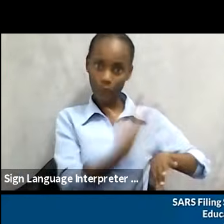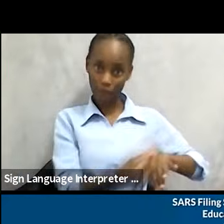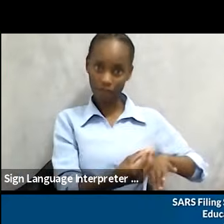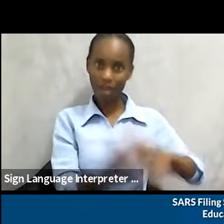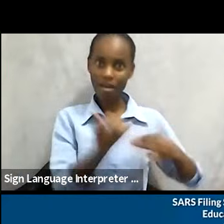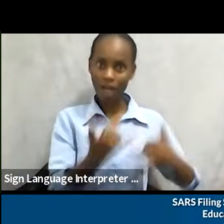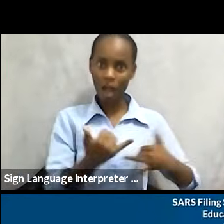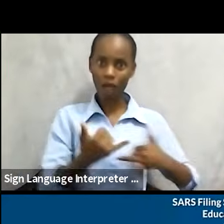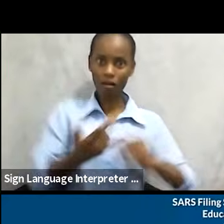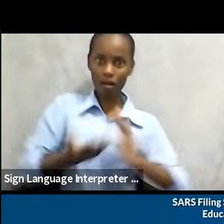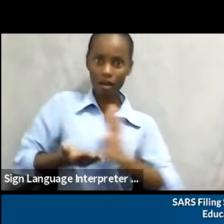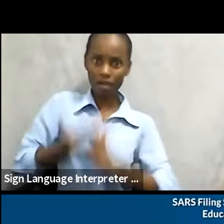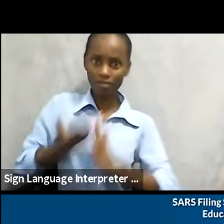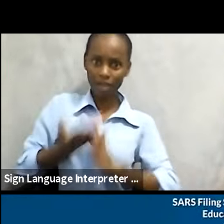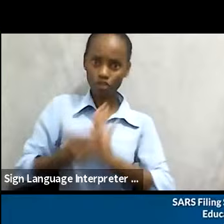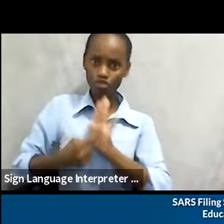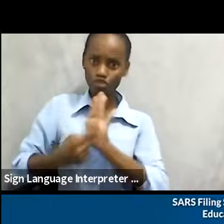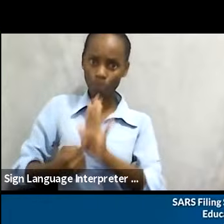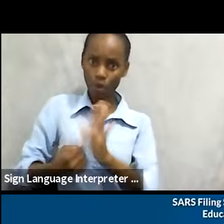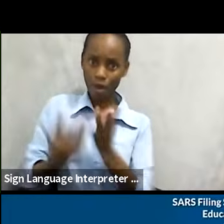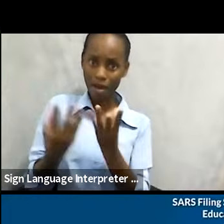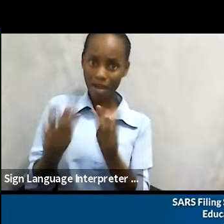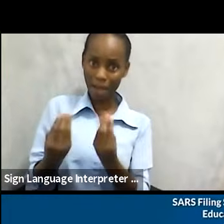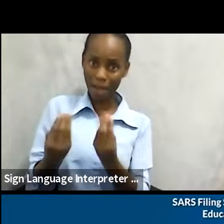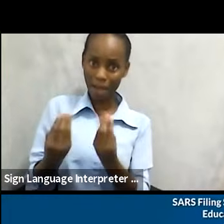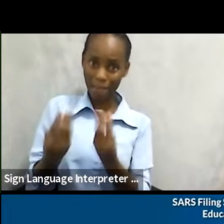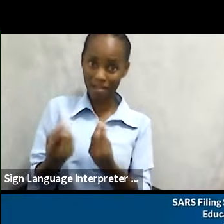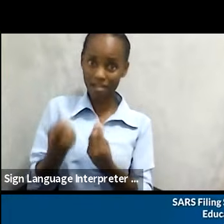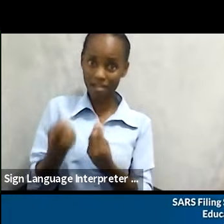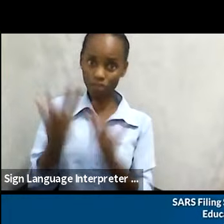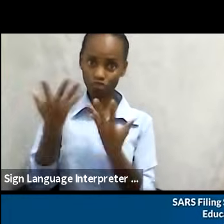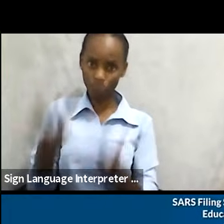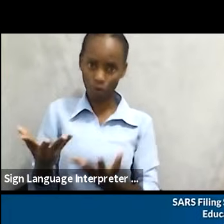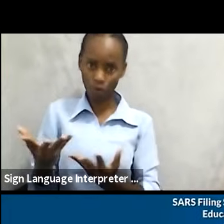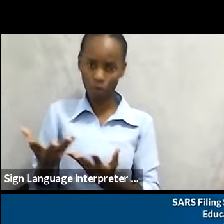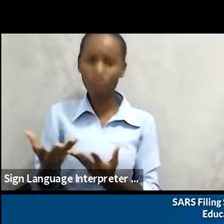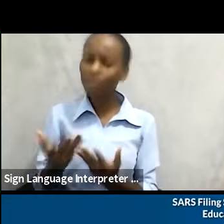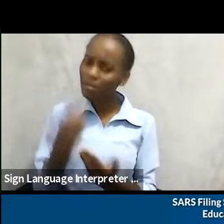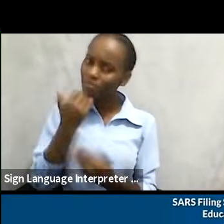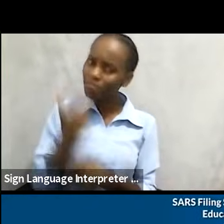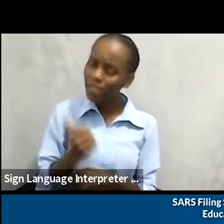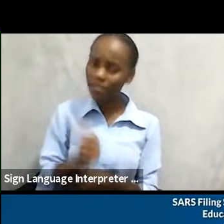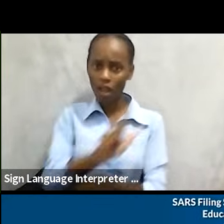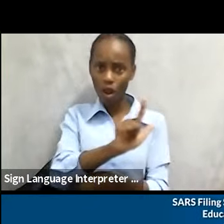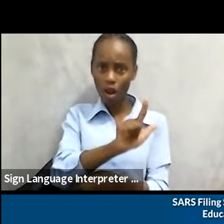address is as follows. Lwazi, can you take us through that?